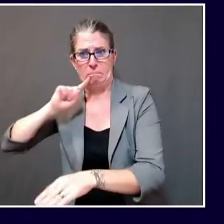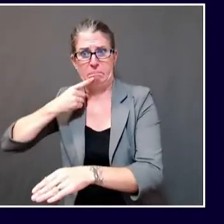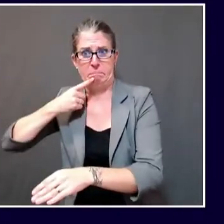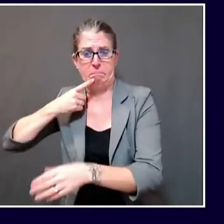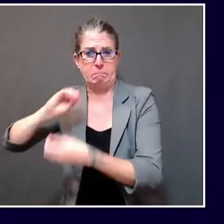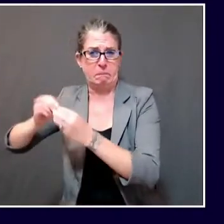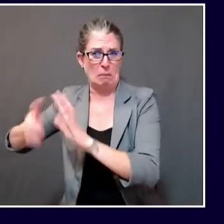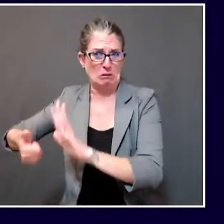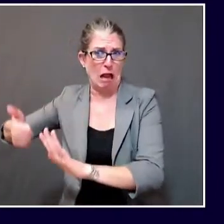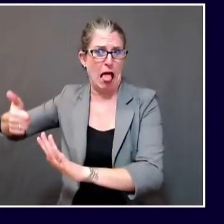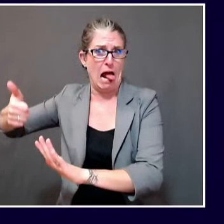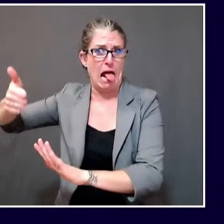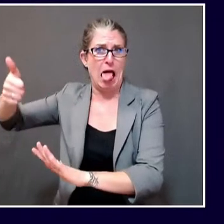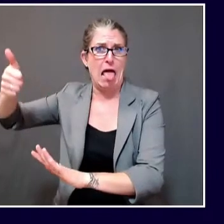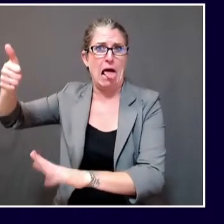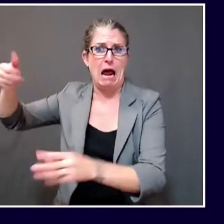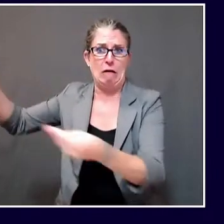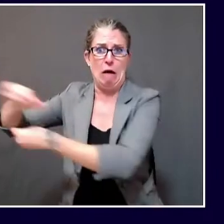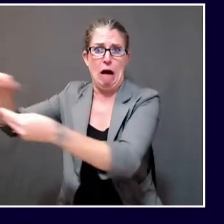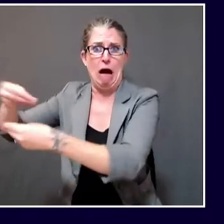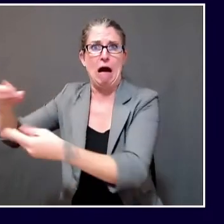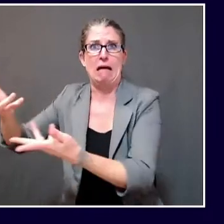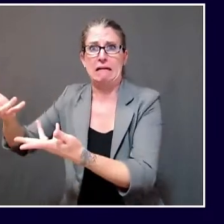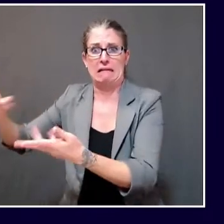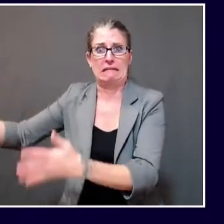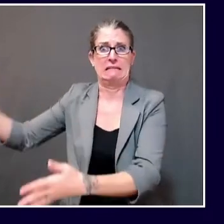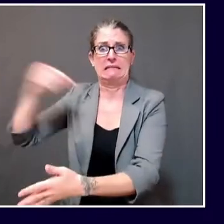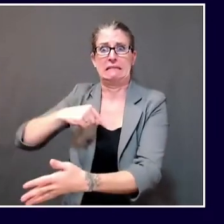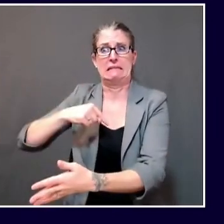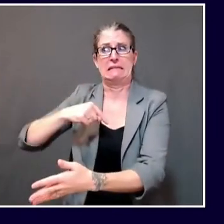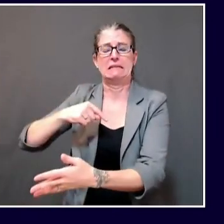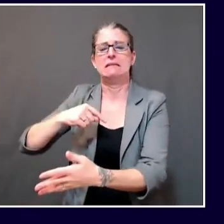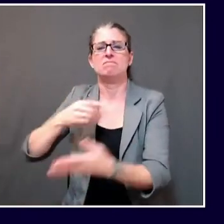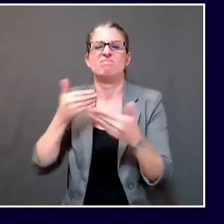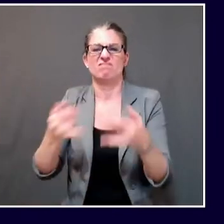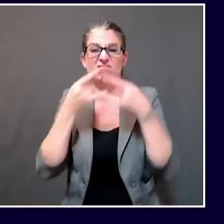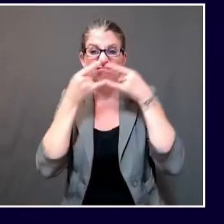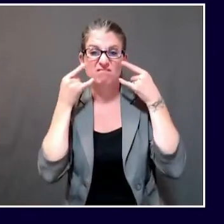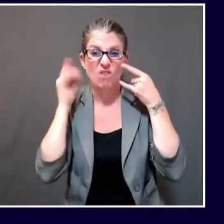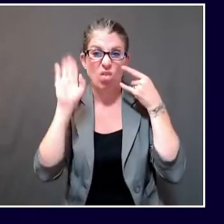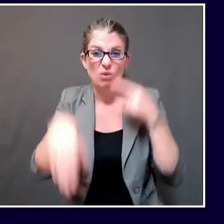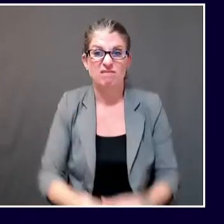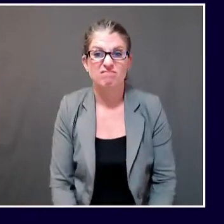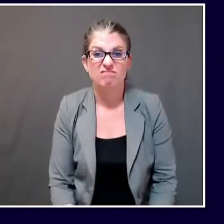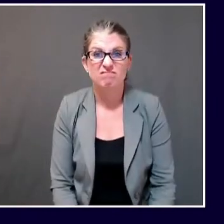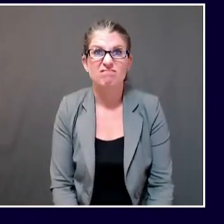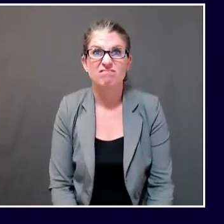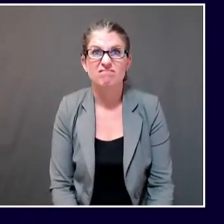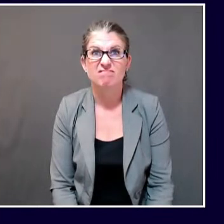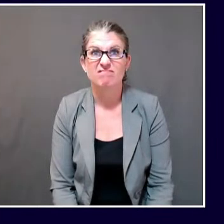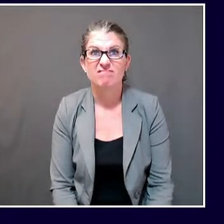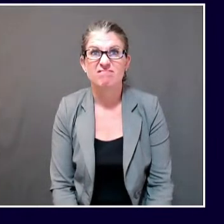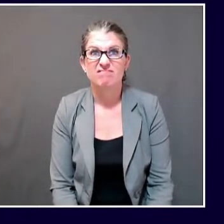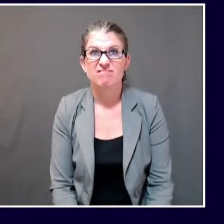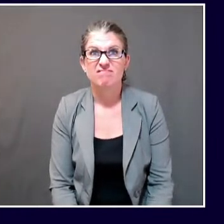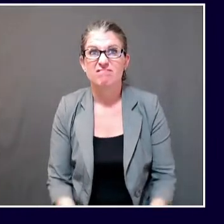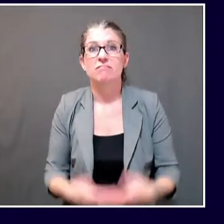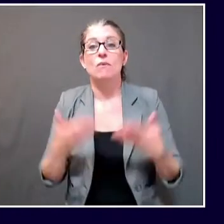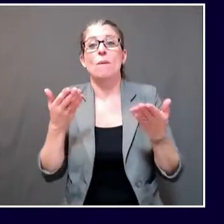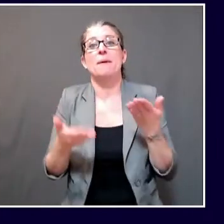have medical conditions that would make COVID-19 a significant threat. Okay, and then my last question that I